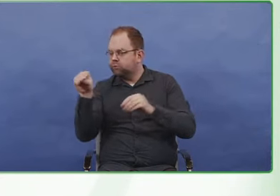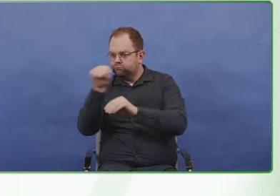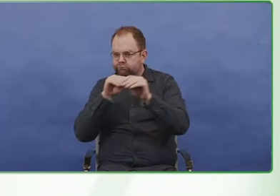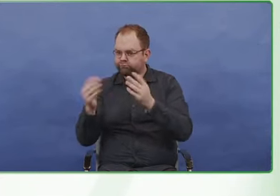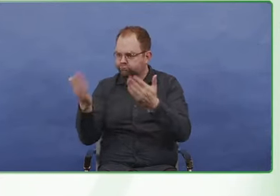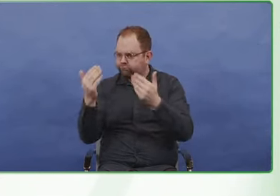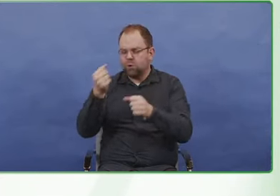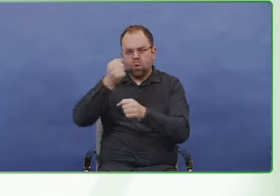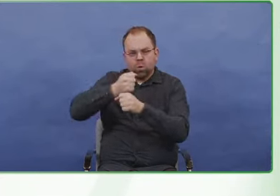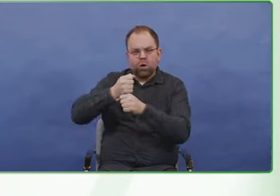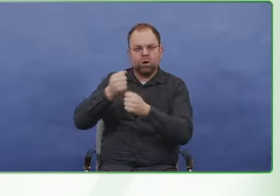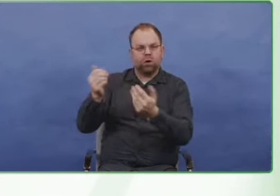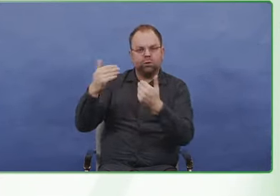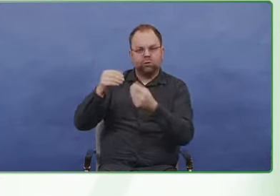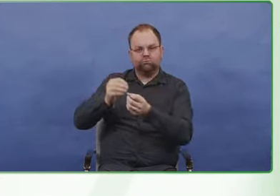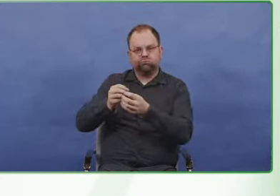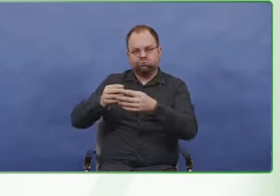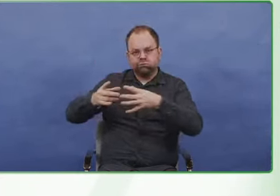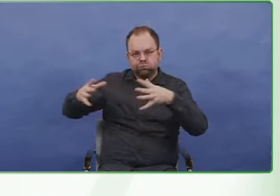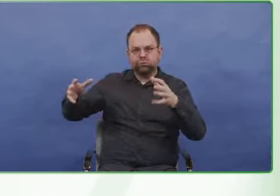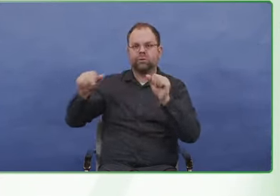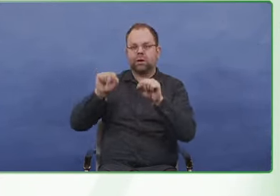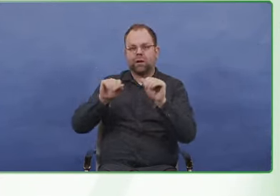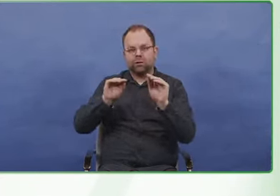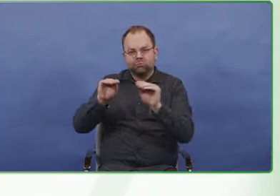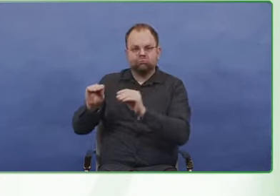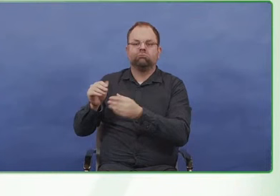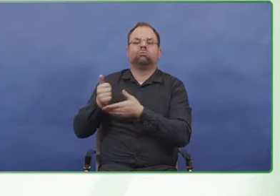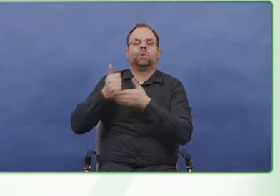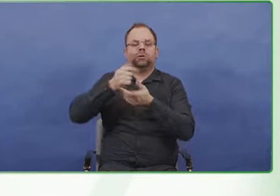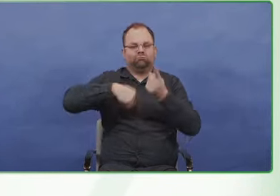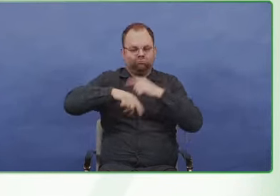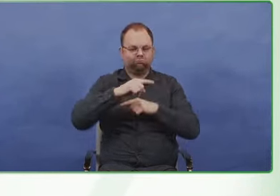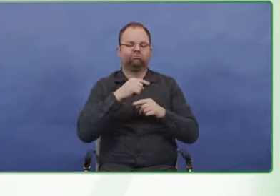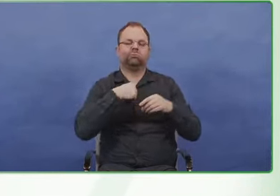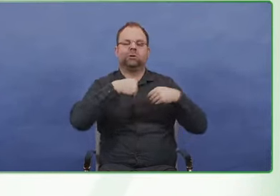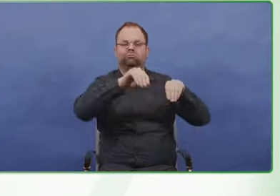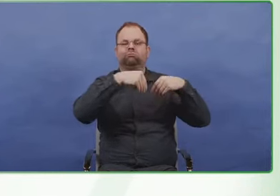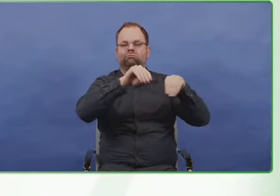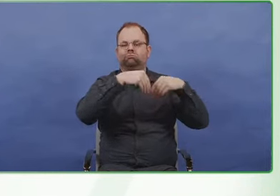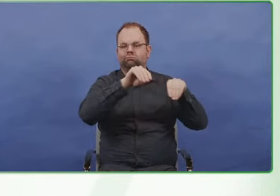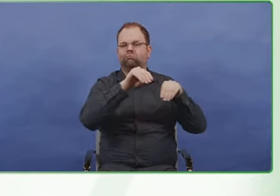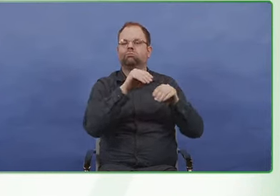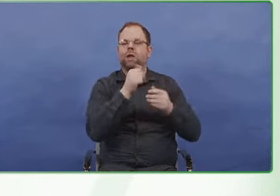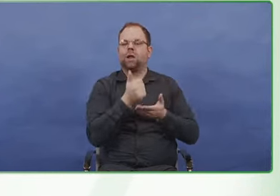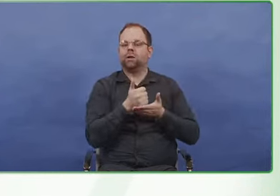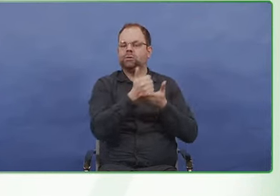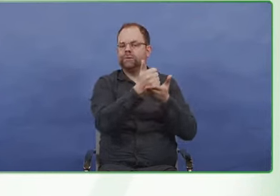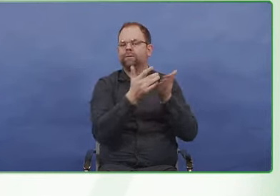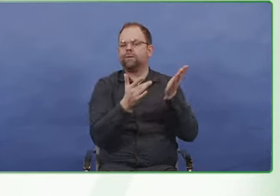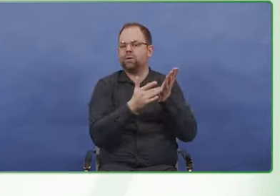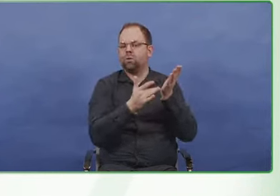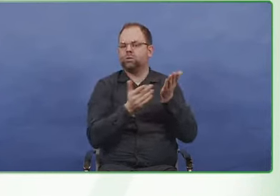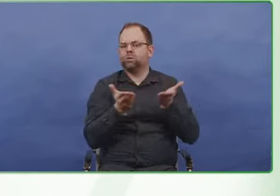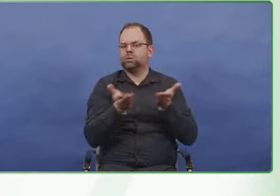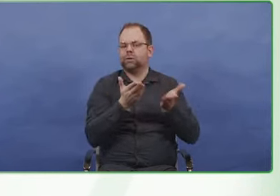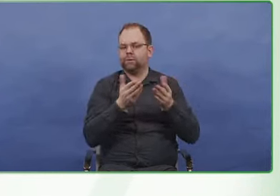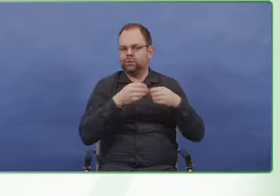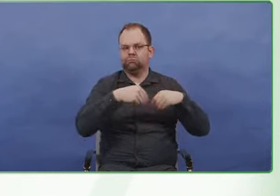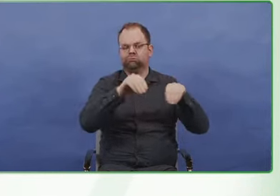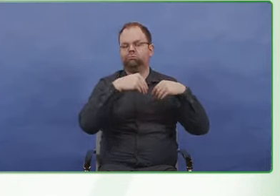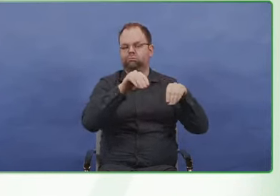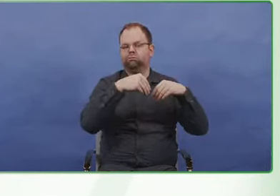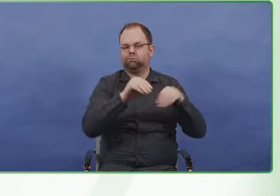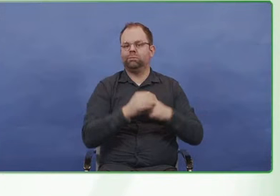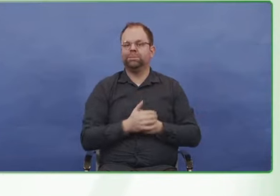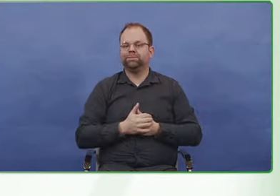certain challenges like fragmented market, where including the professional user groups, funding and provision